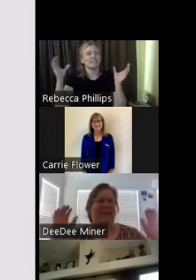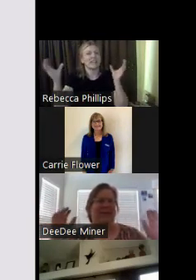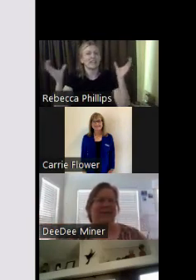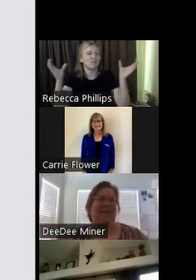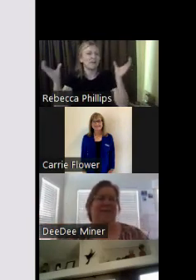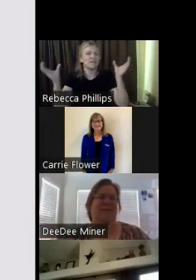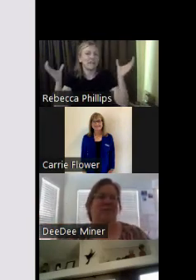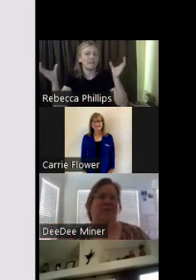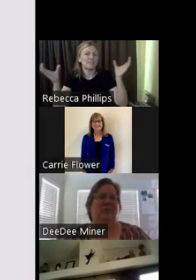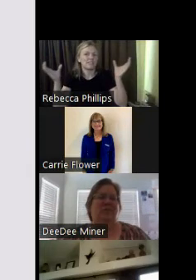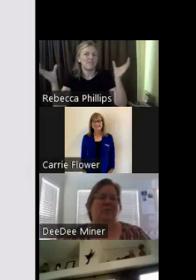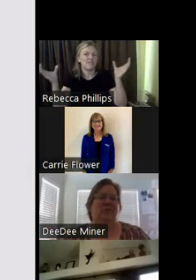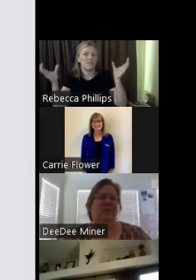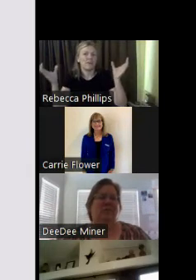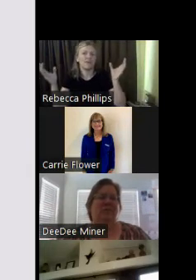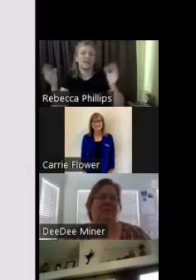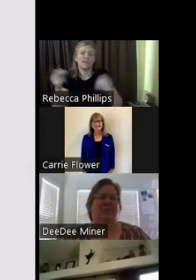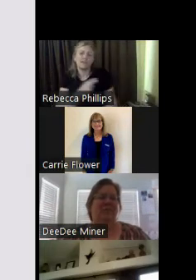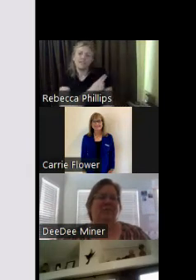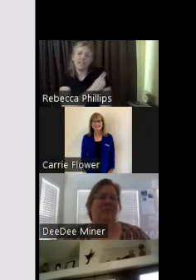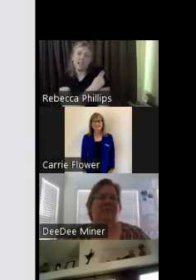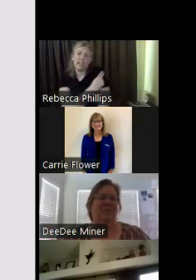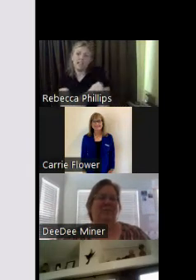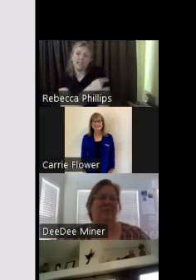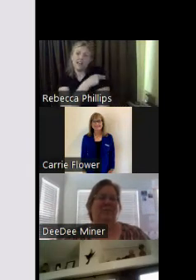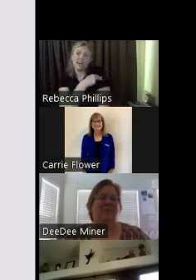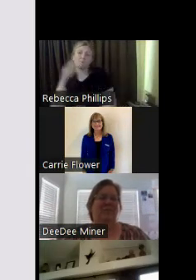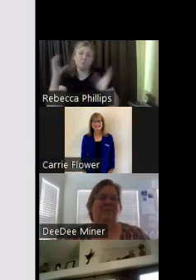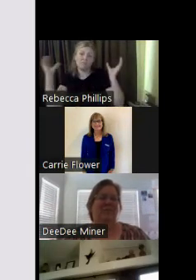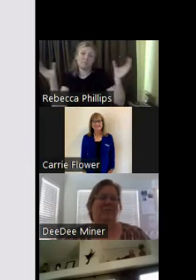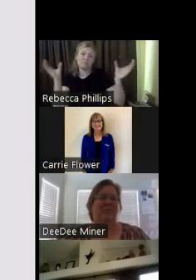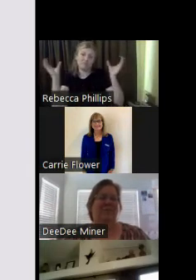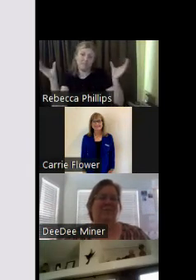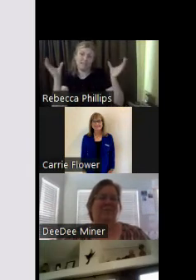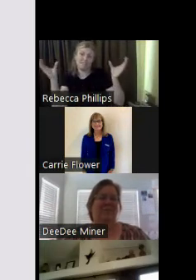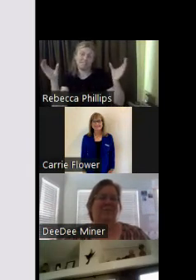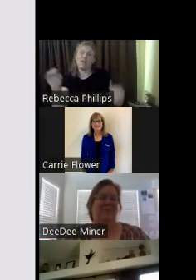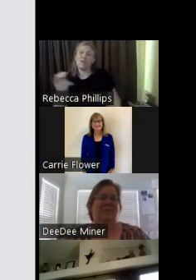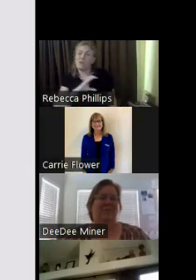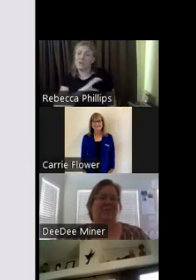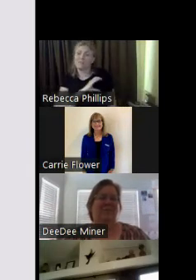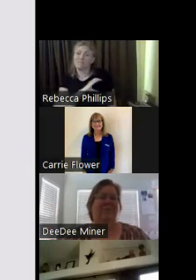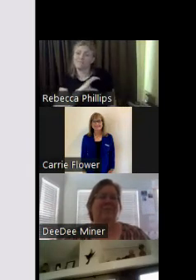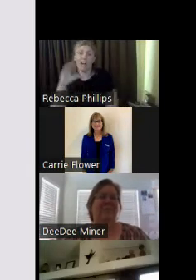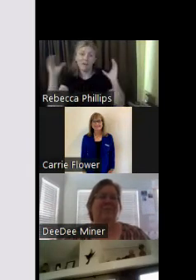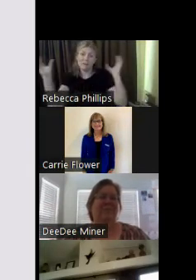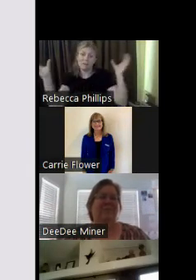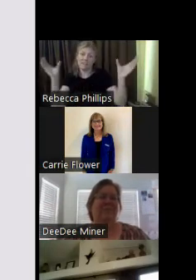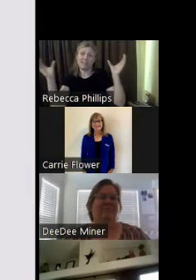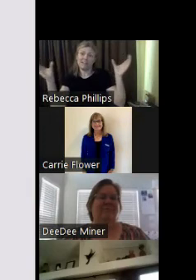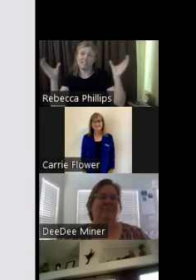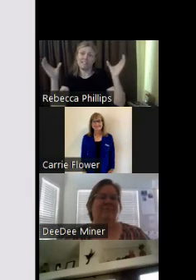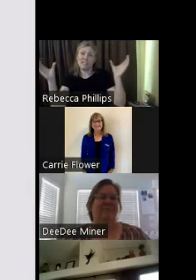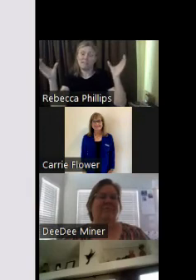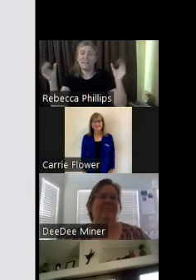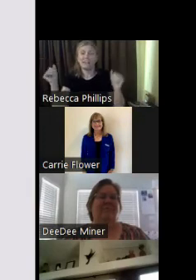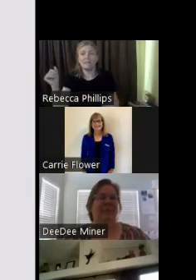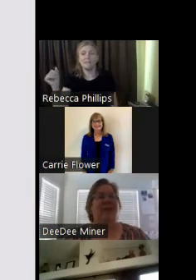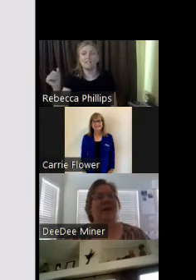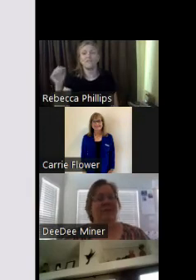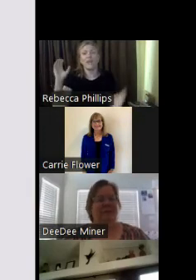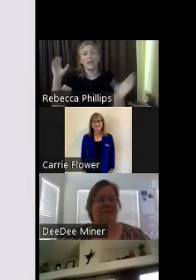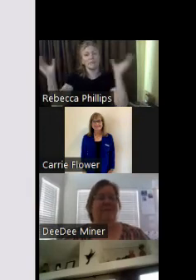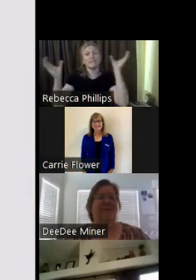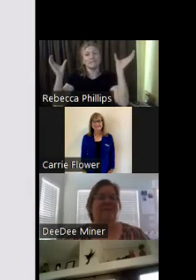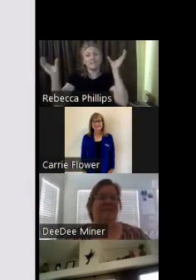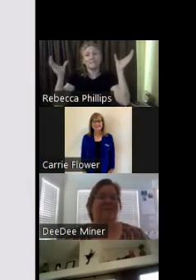understand exactly, well, what sirens is that for? You could say hospital sirens or cop sirens, but a lot of times